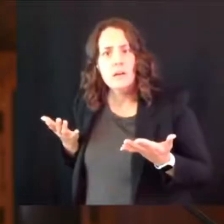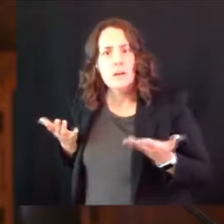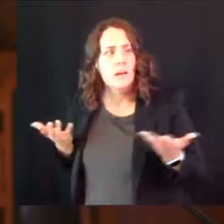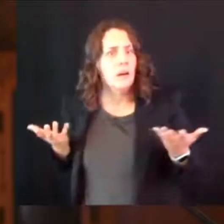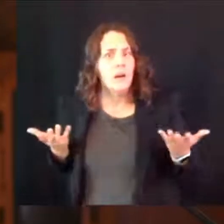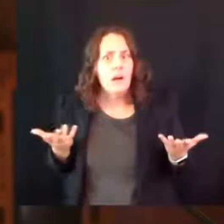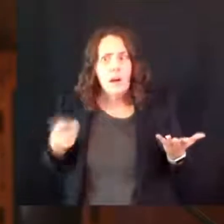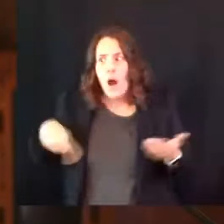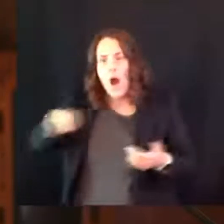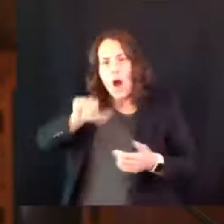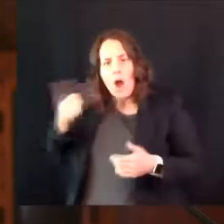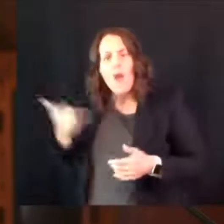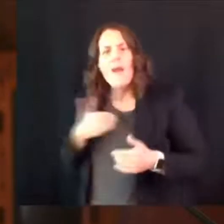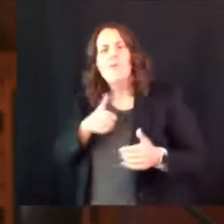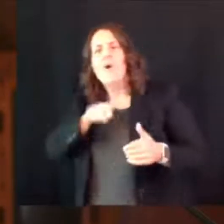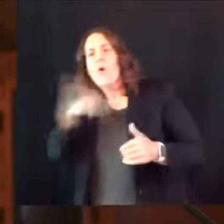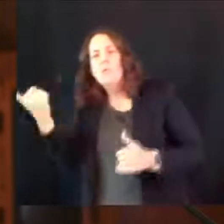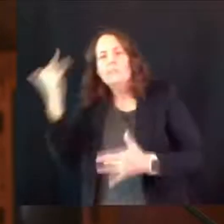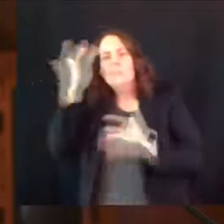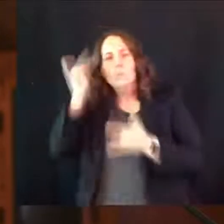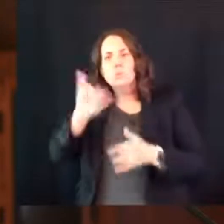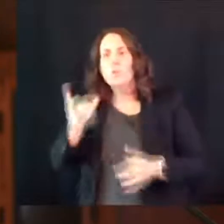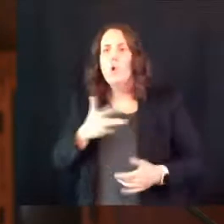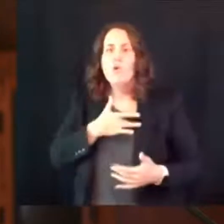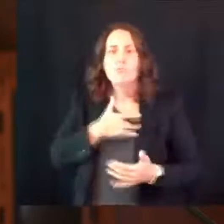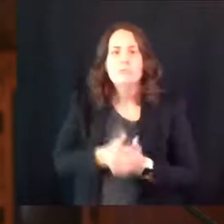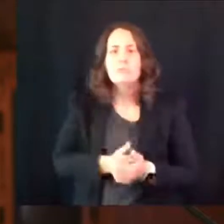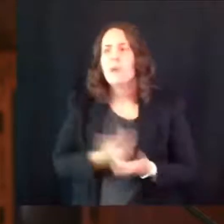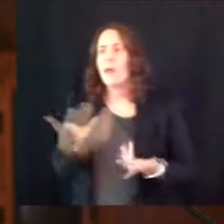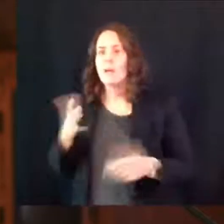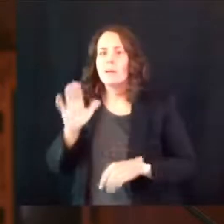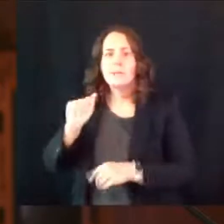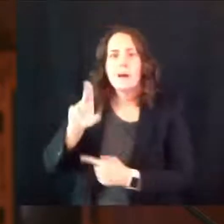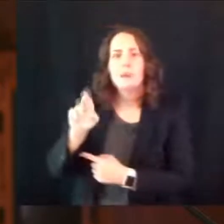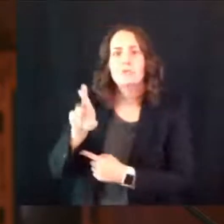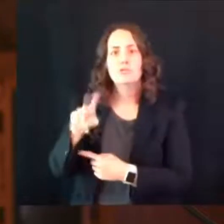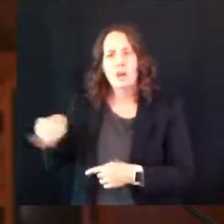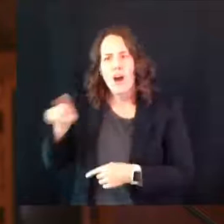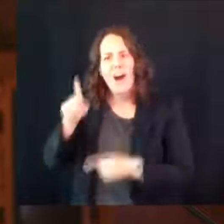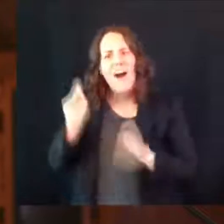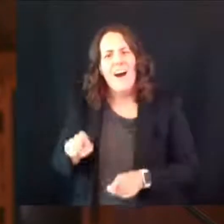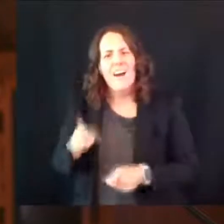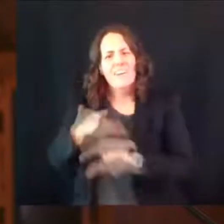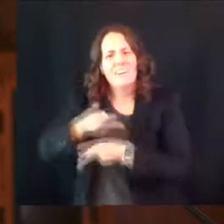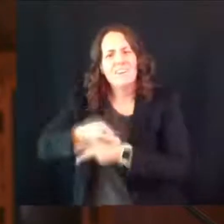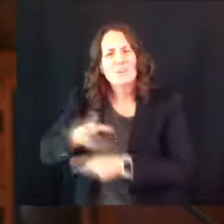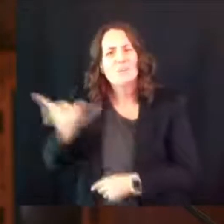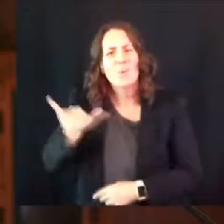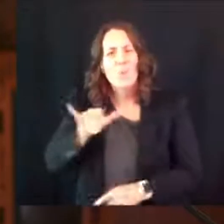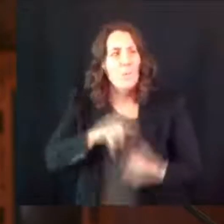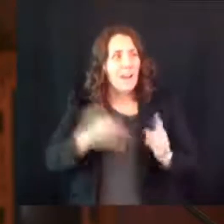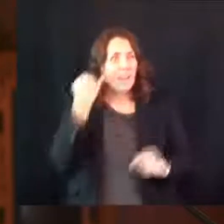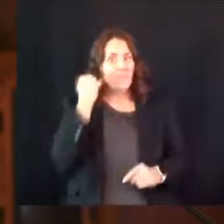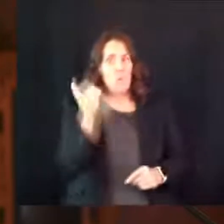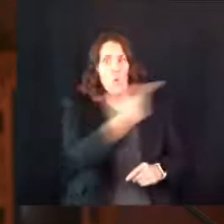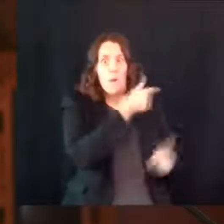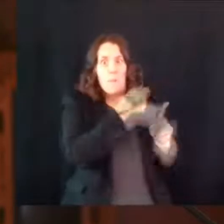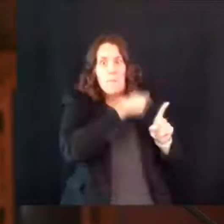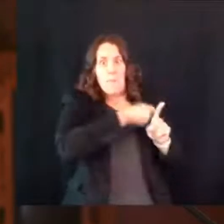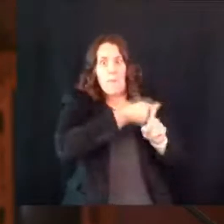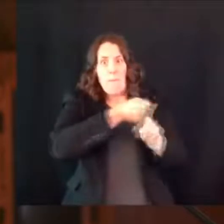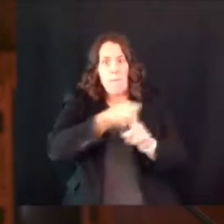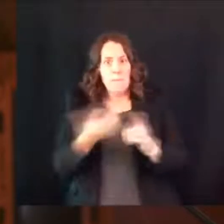that is not sustainable, and that unless we break this transmission, unless we change our trajectory and get back